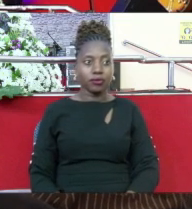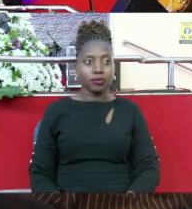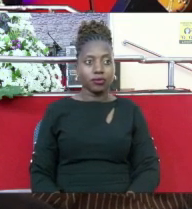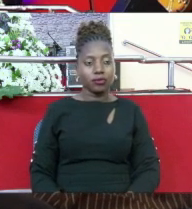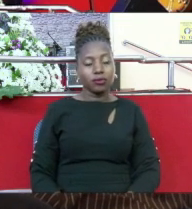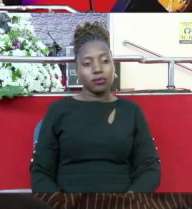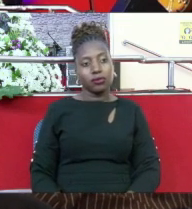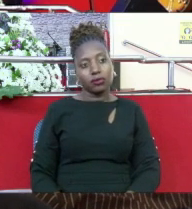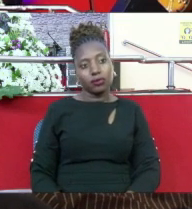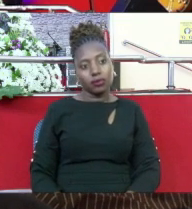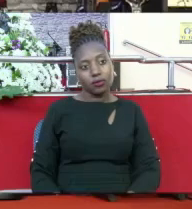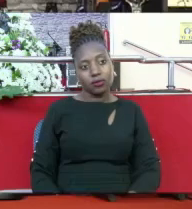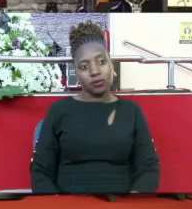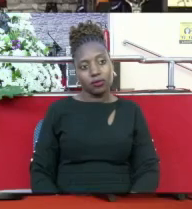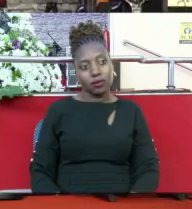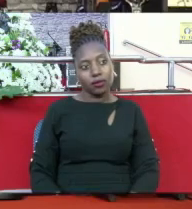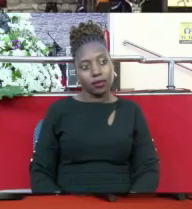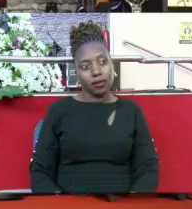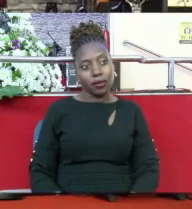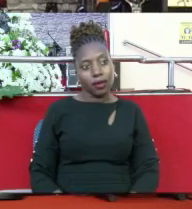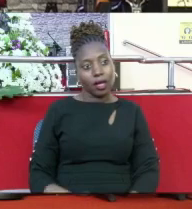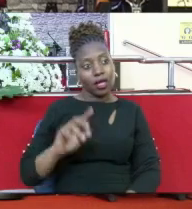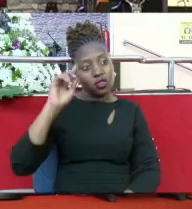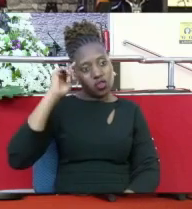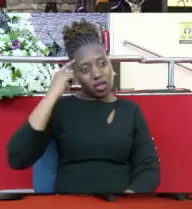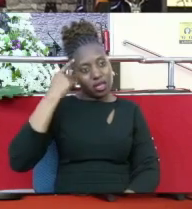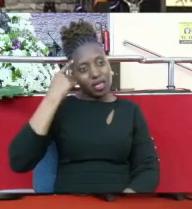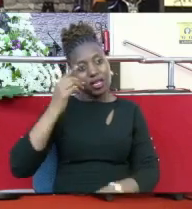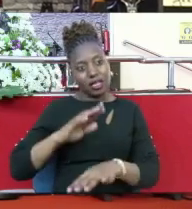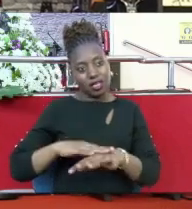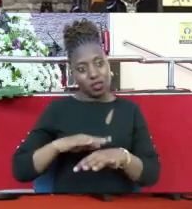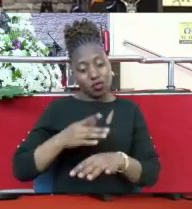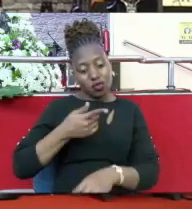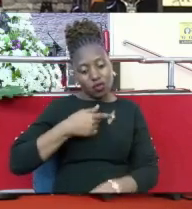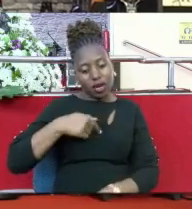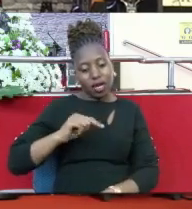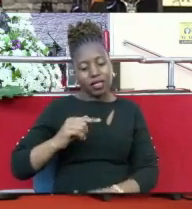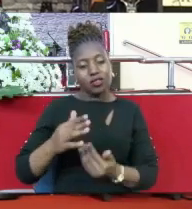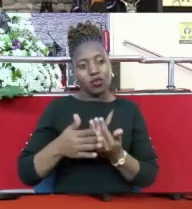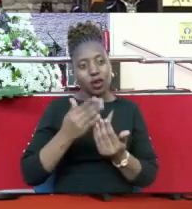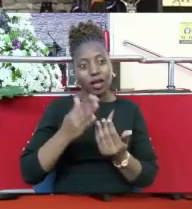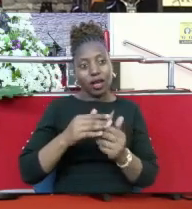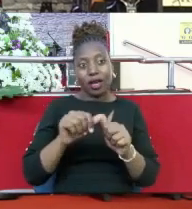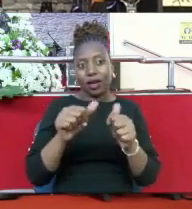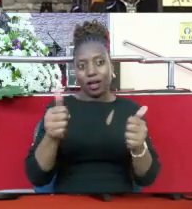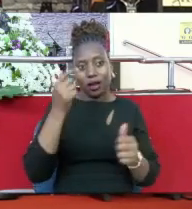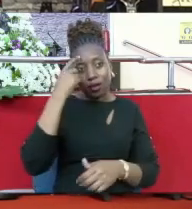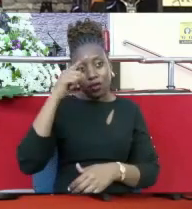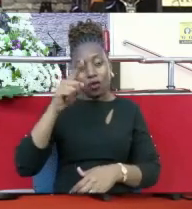And so I think it's good for us to take good care of our bodies because they are the temple of God.